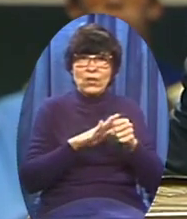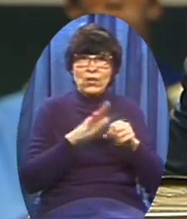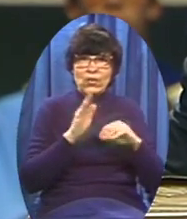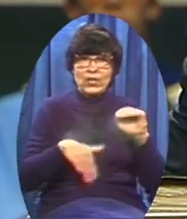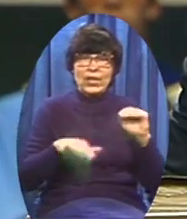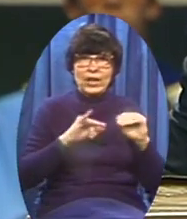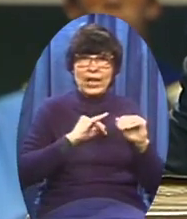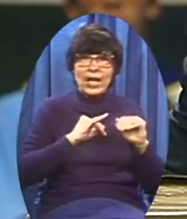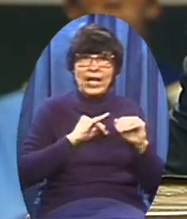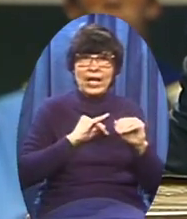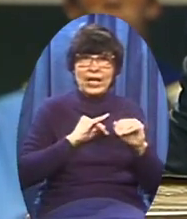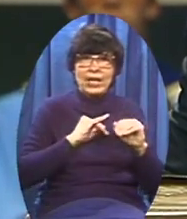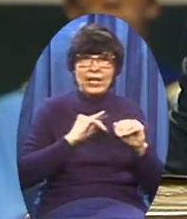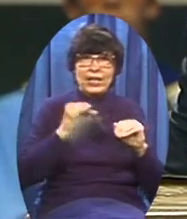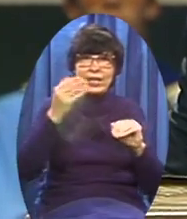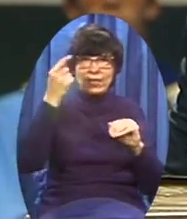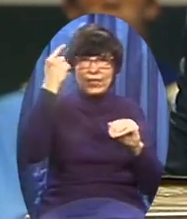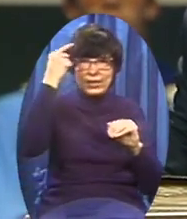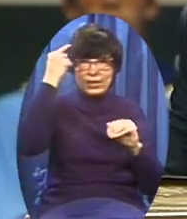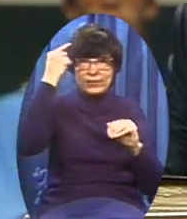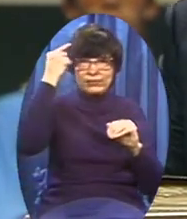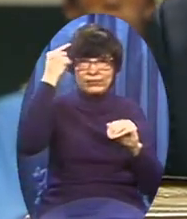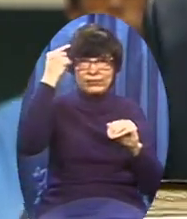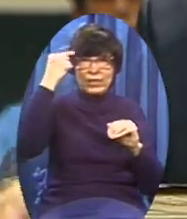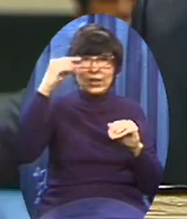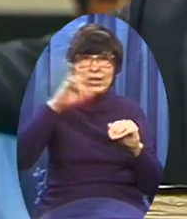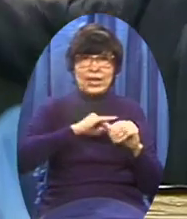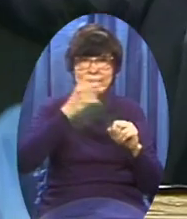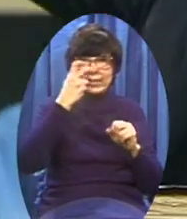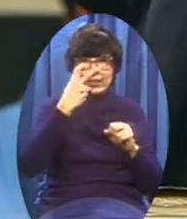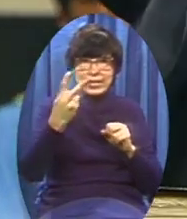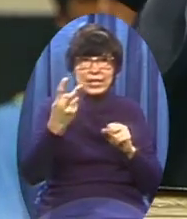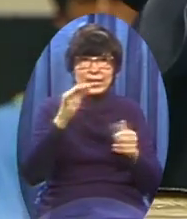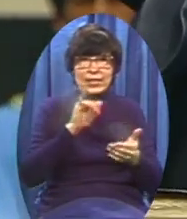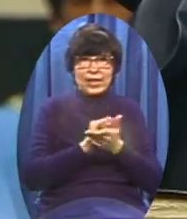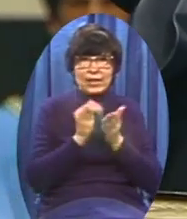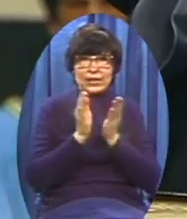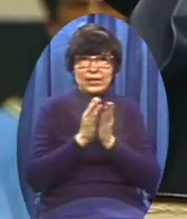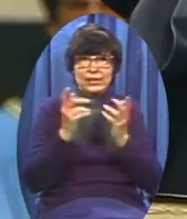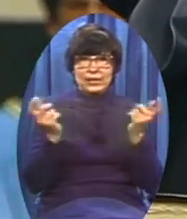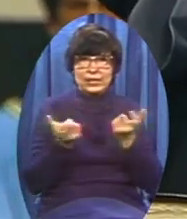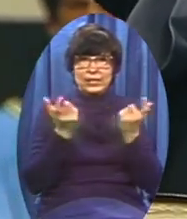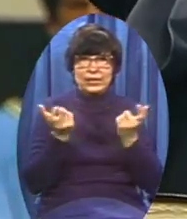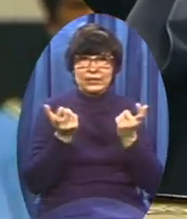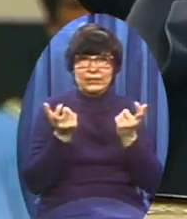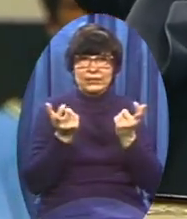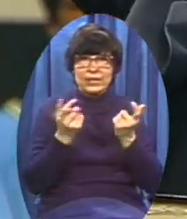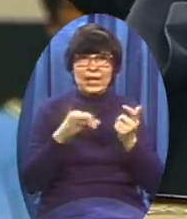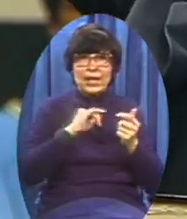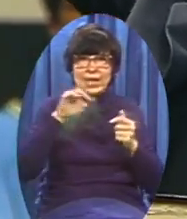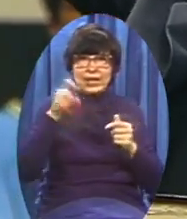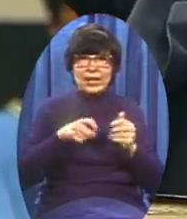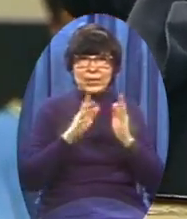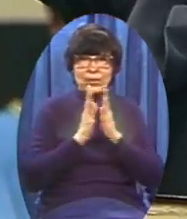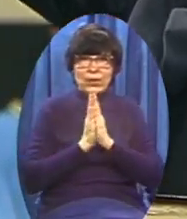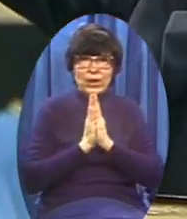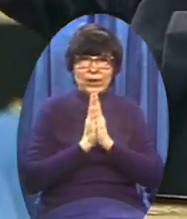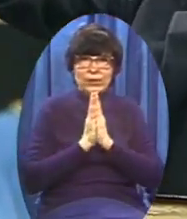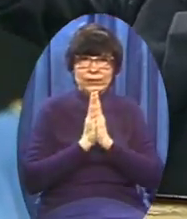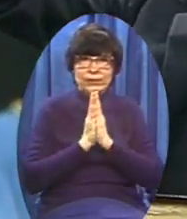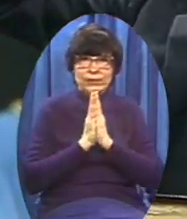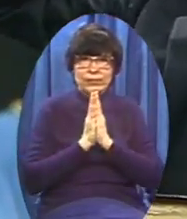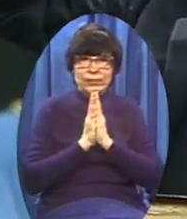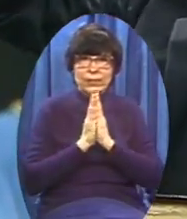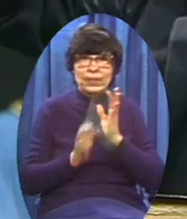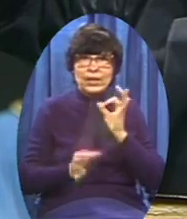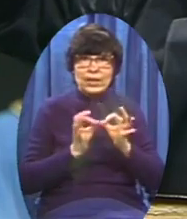see it. I see that little sin, and I want you to pray for me. Would you raise your hand? Everybody in this house will say, "Preacher, I've got a little sin.